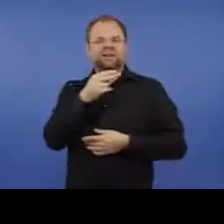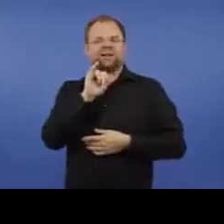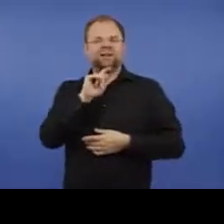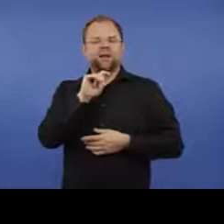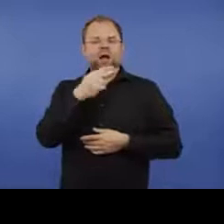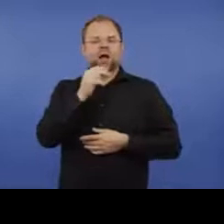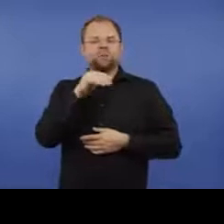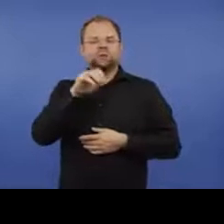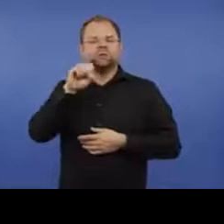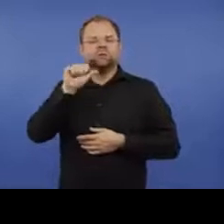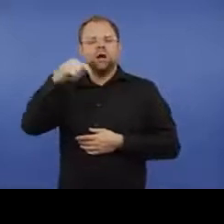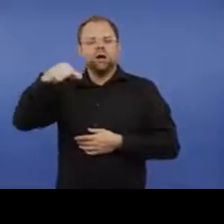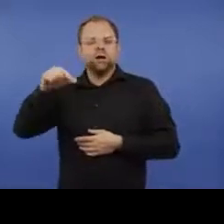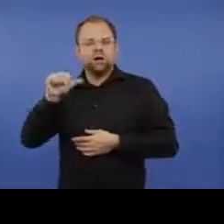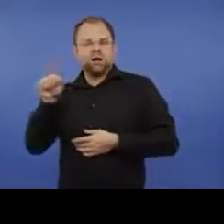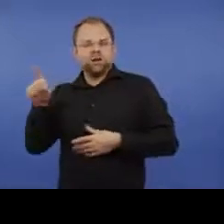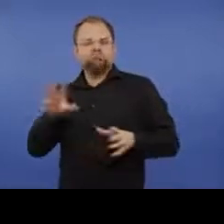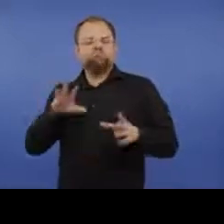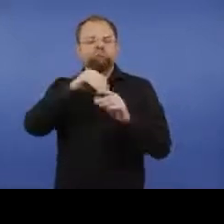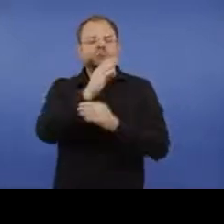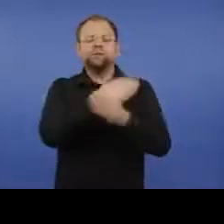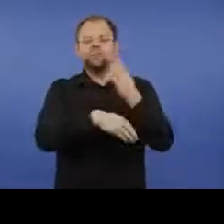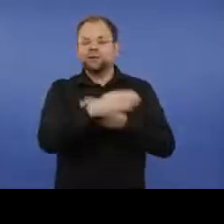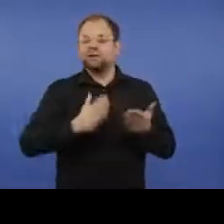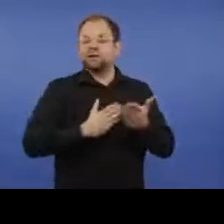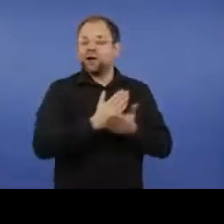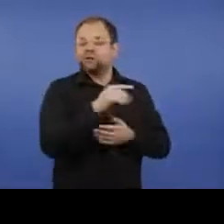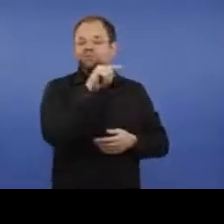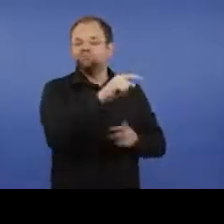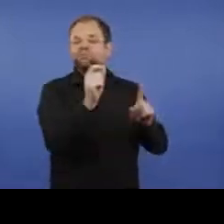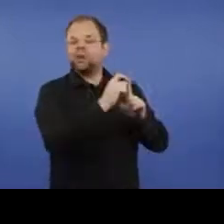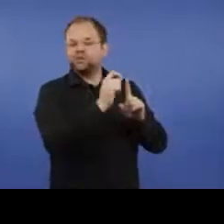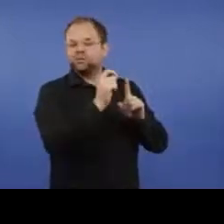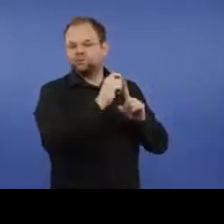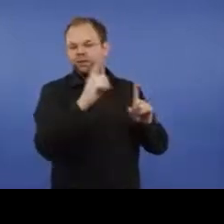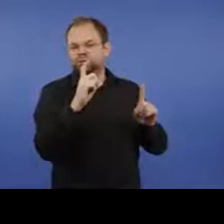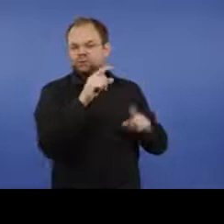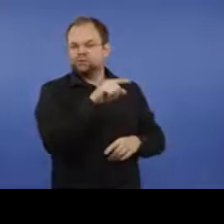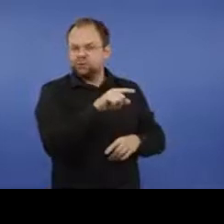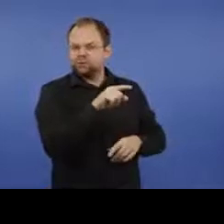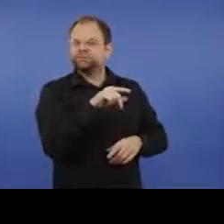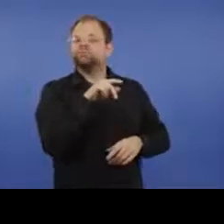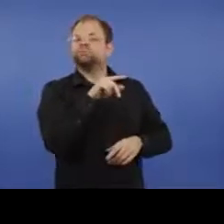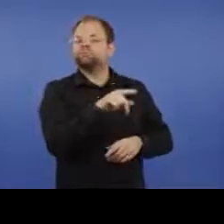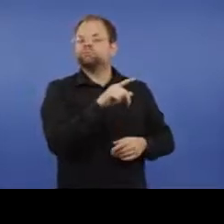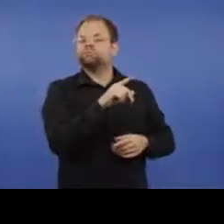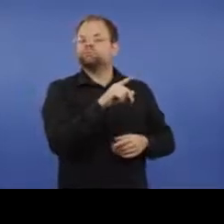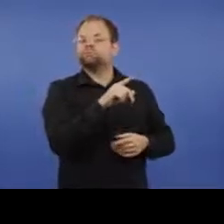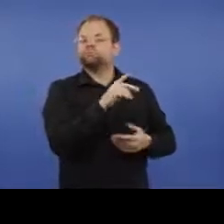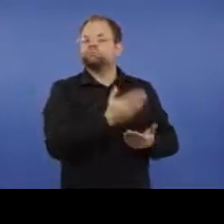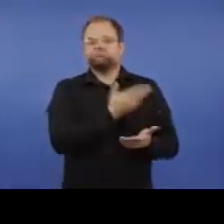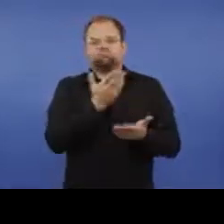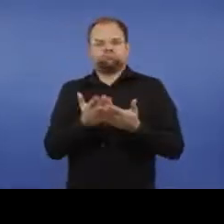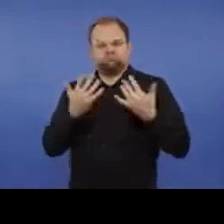Palestine. And then we have 2 speakers from the International Committee of the Red Cross, which of course is the keeper of the